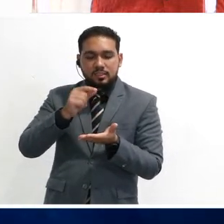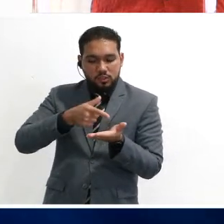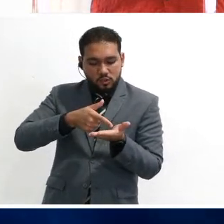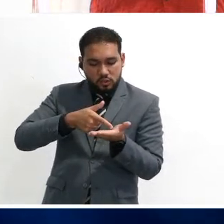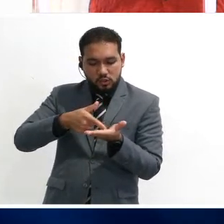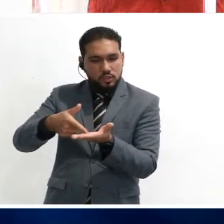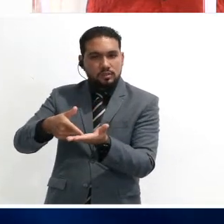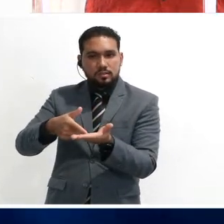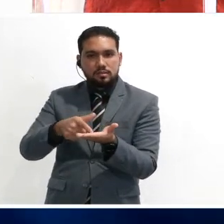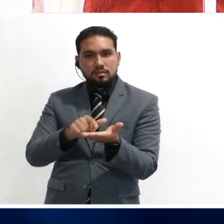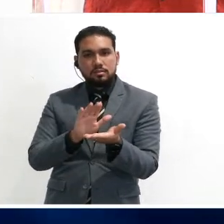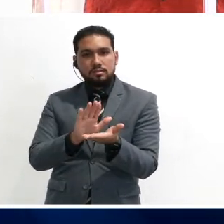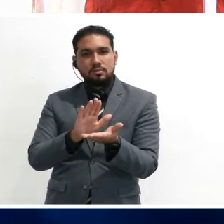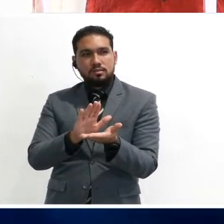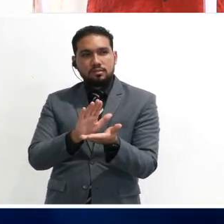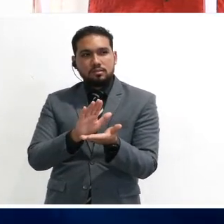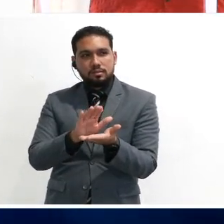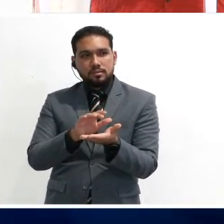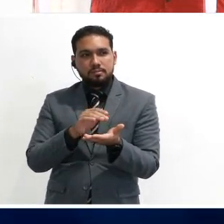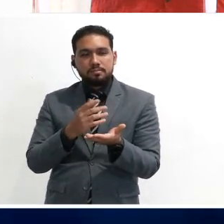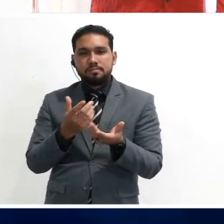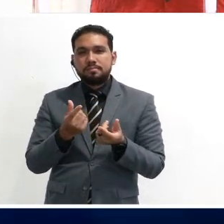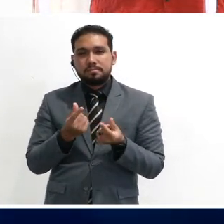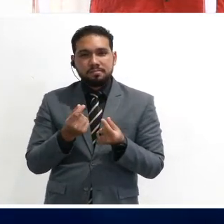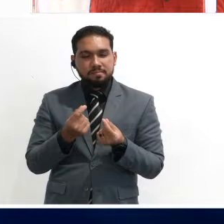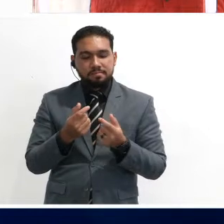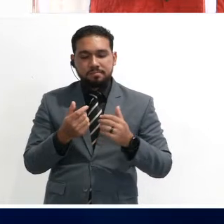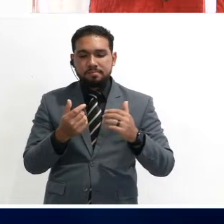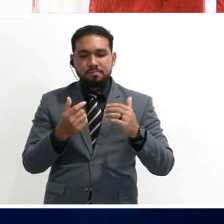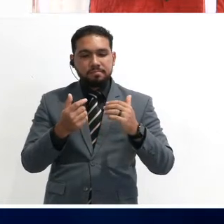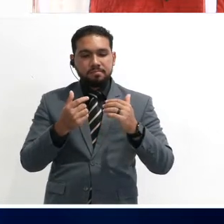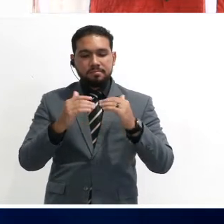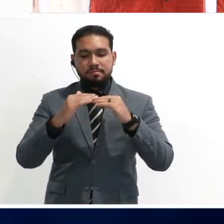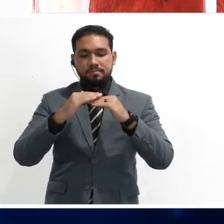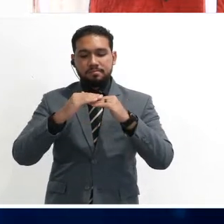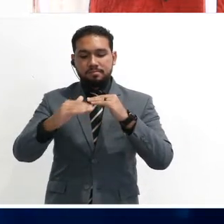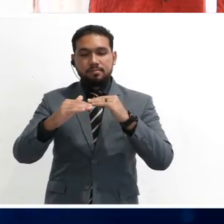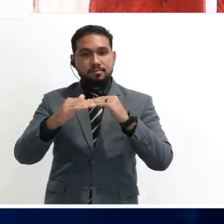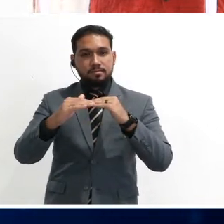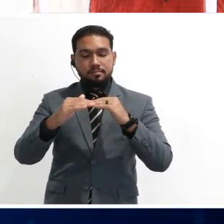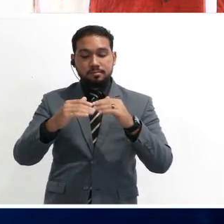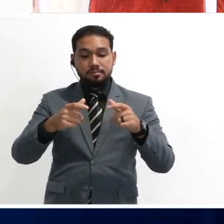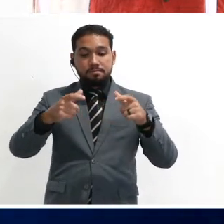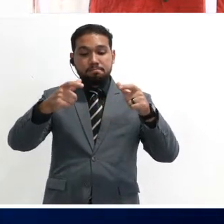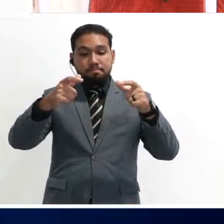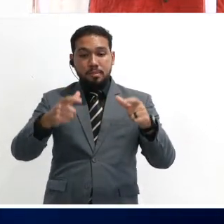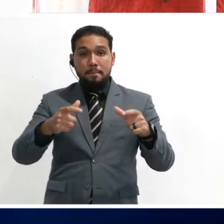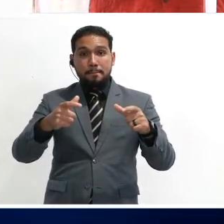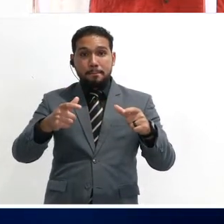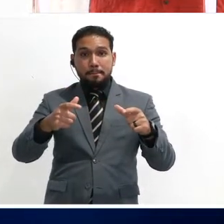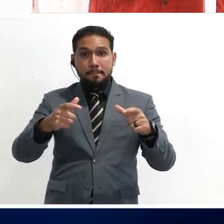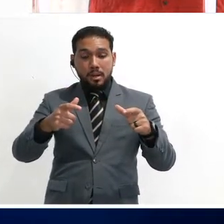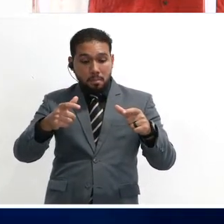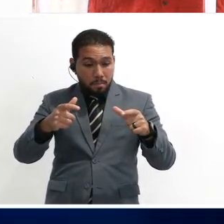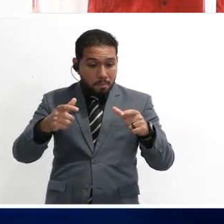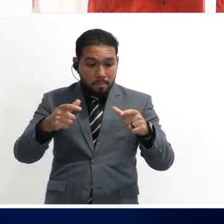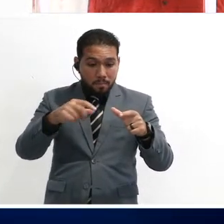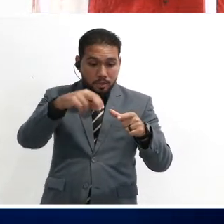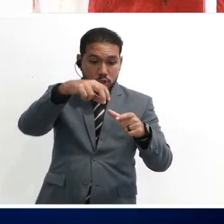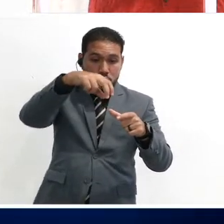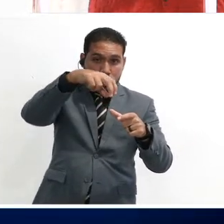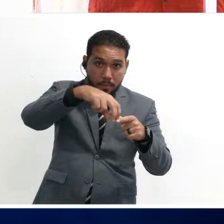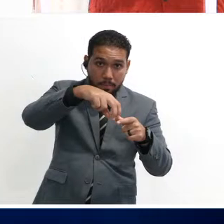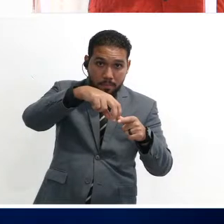sort of support the solder joint. So you see here that molding all around some taller copper posts before you put the solder ball on